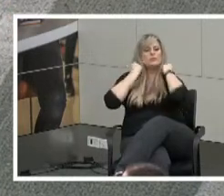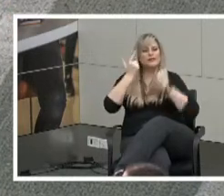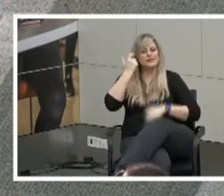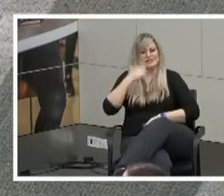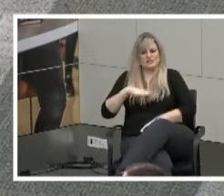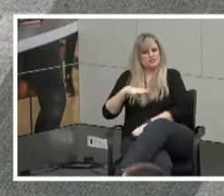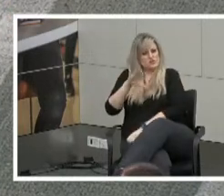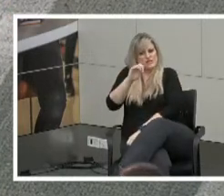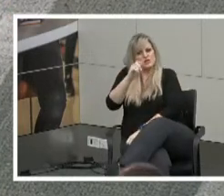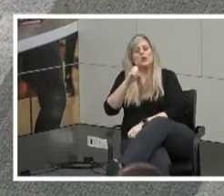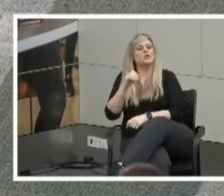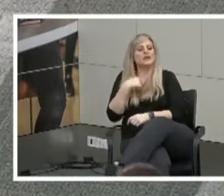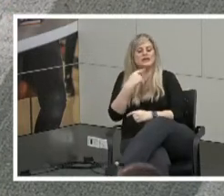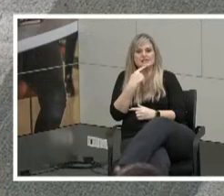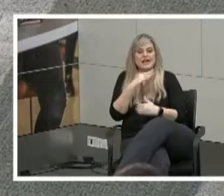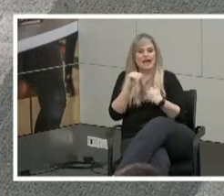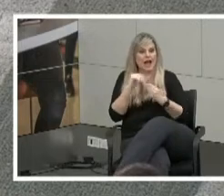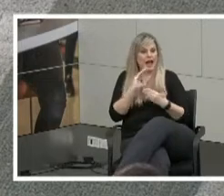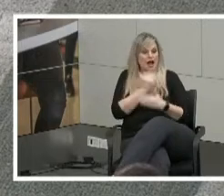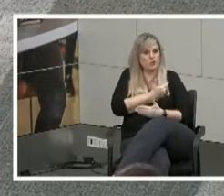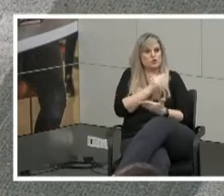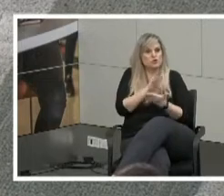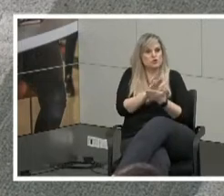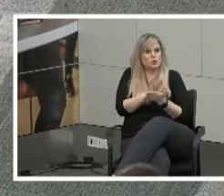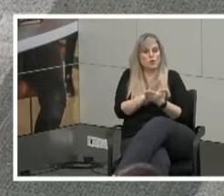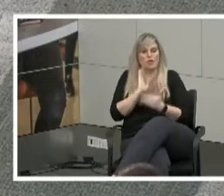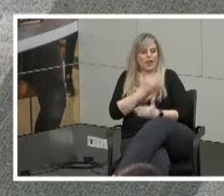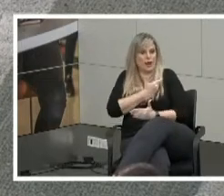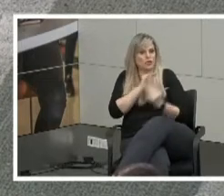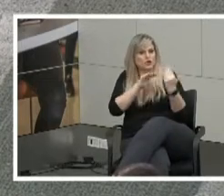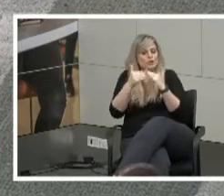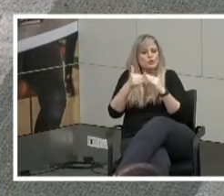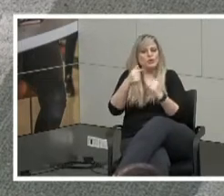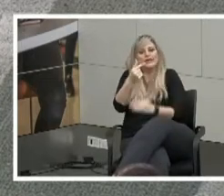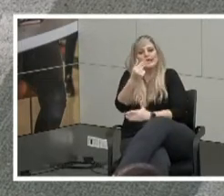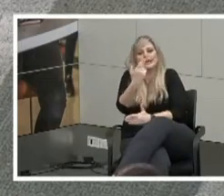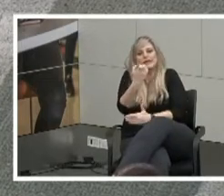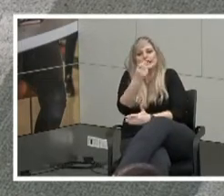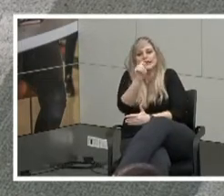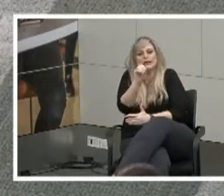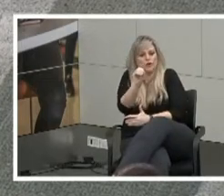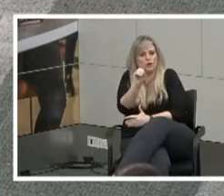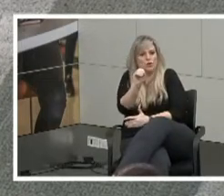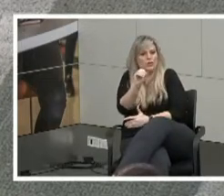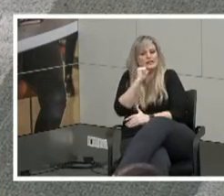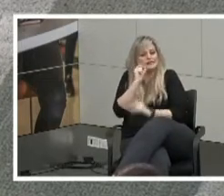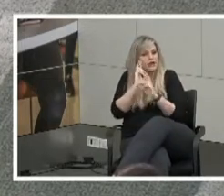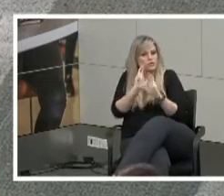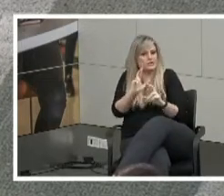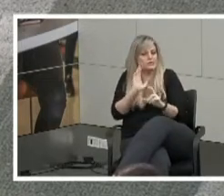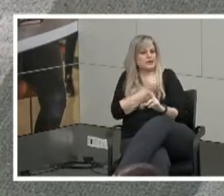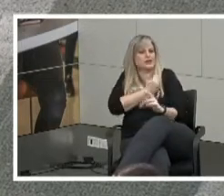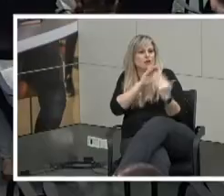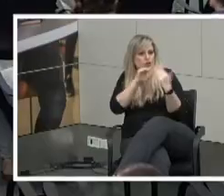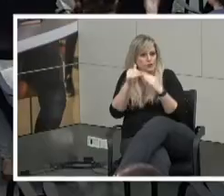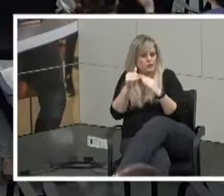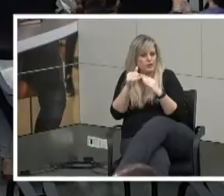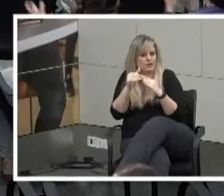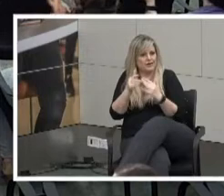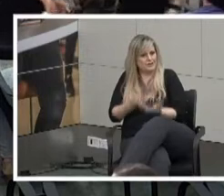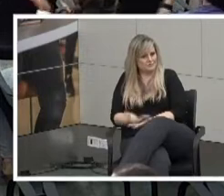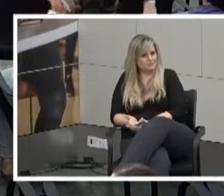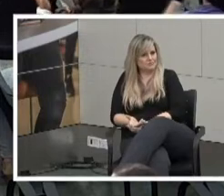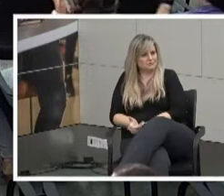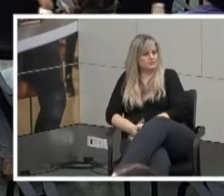repeatedly called our school our students in our community ghetto he does not respect our community that he is supposed to be a part of thank